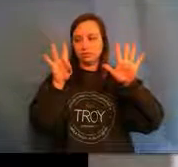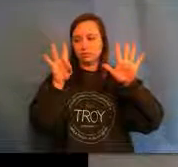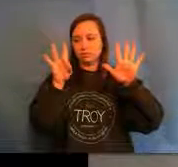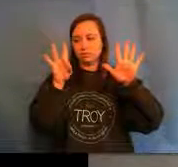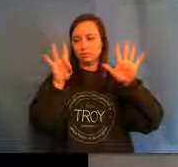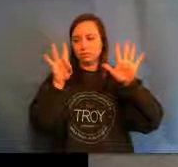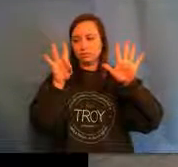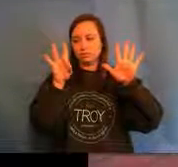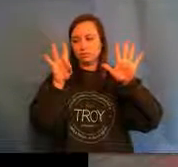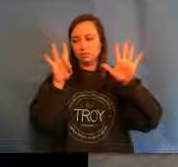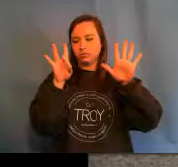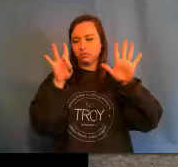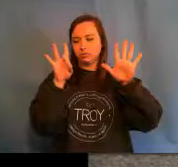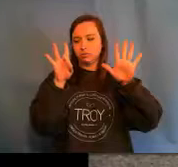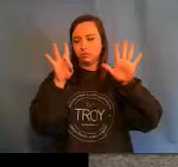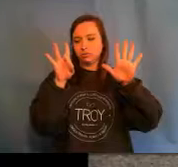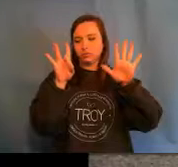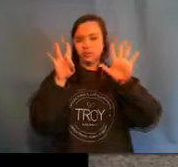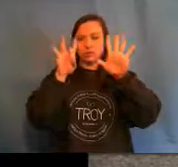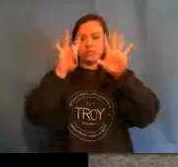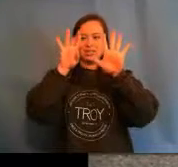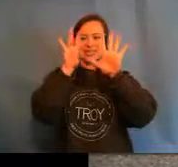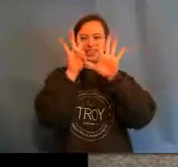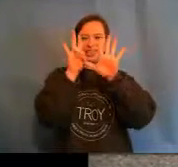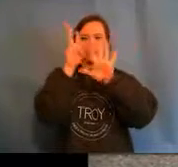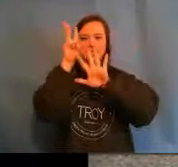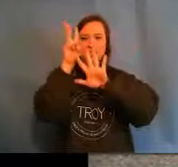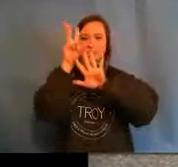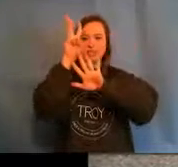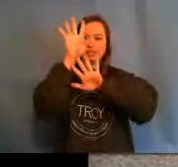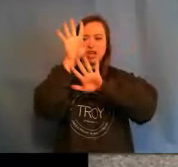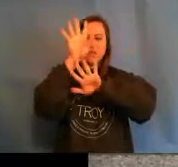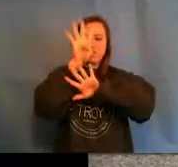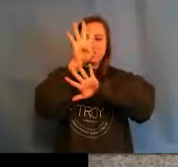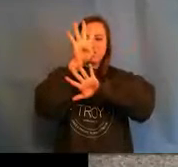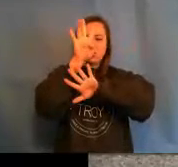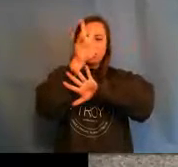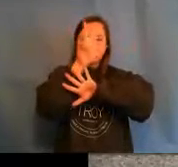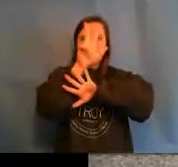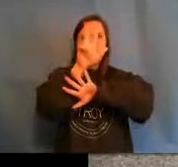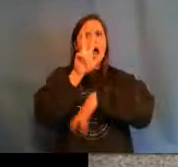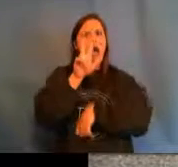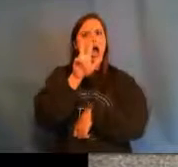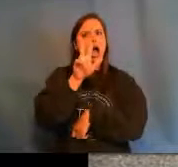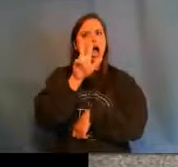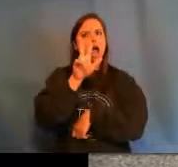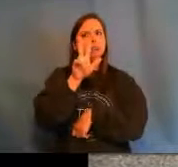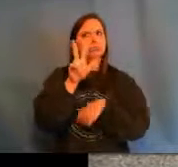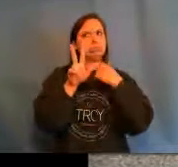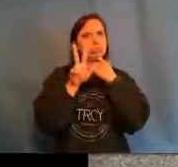Maybe if you can see my whole hand. There we go. 8 take away 1, 2. How many do I have left? 2 or